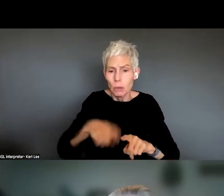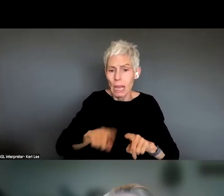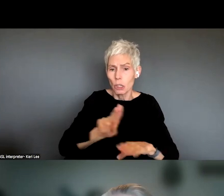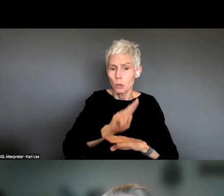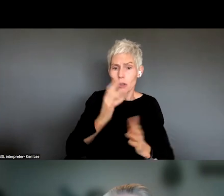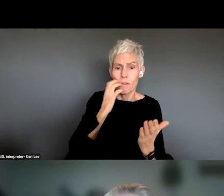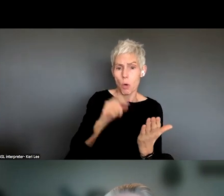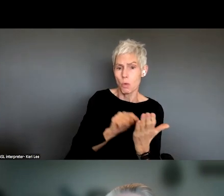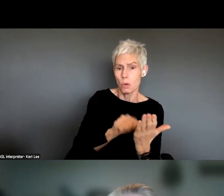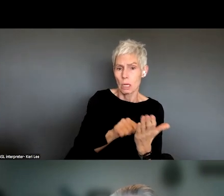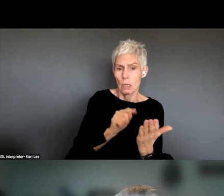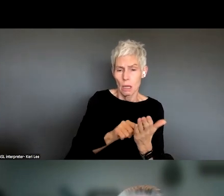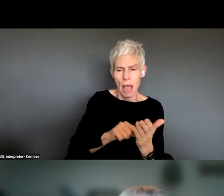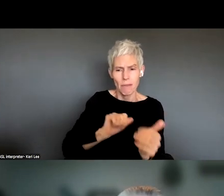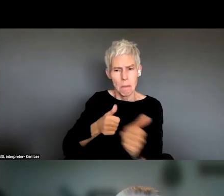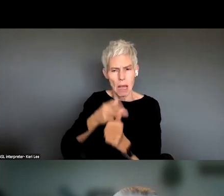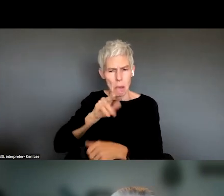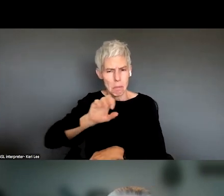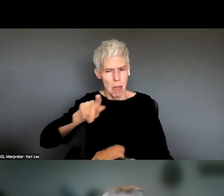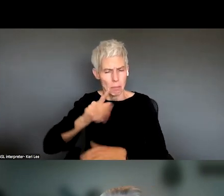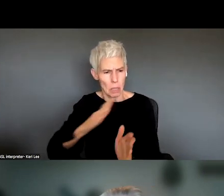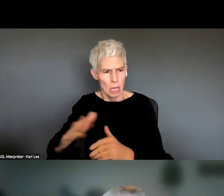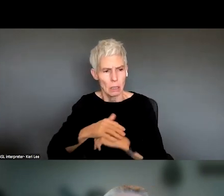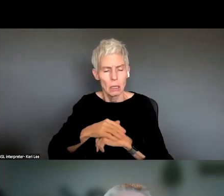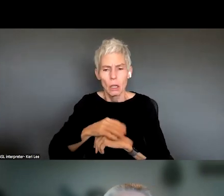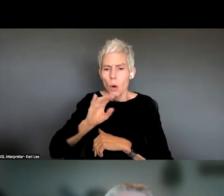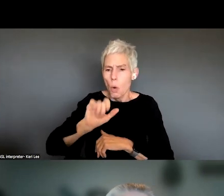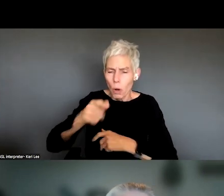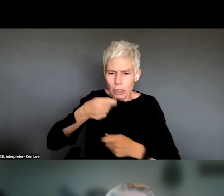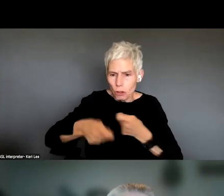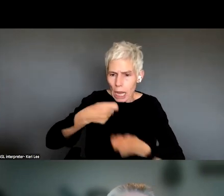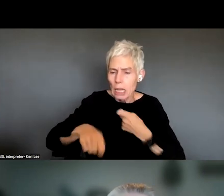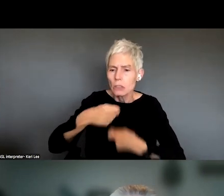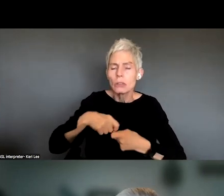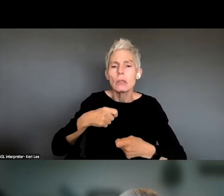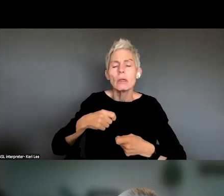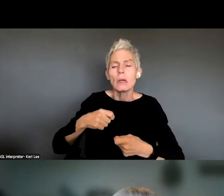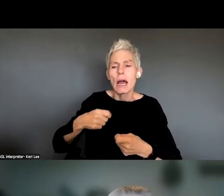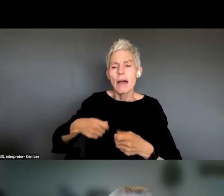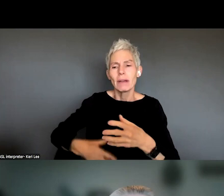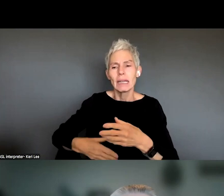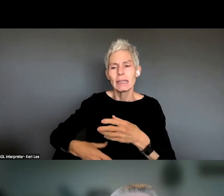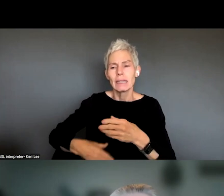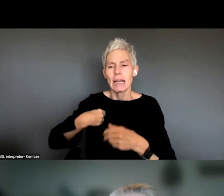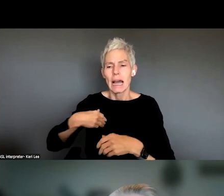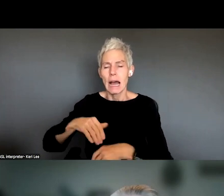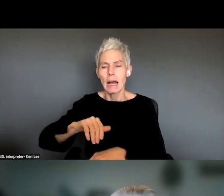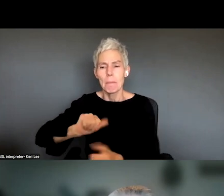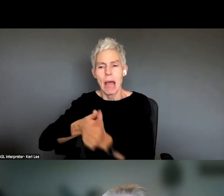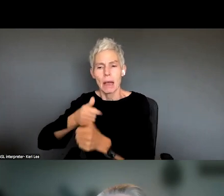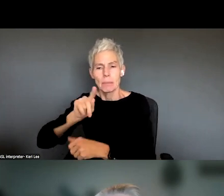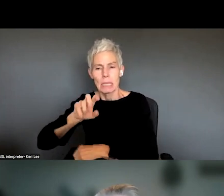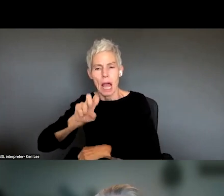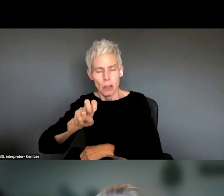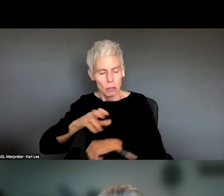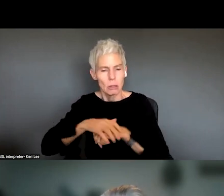you're keeping your oil changed and you have a full tank of gas, a spare tire, all that kind of stuff. And then the last one I have here,